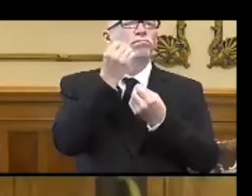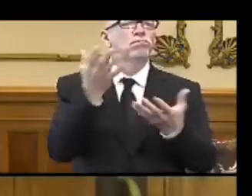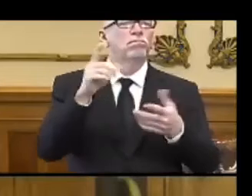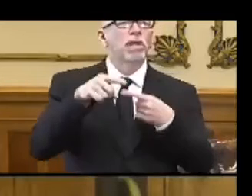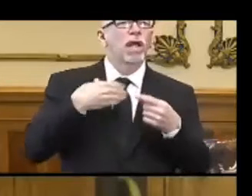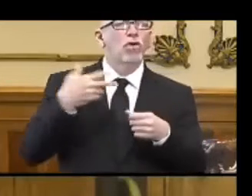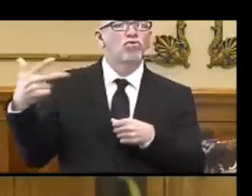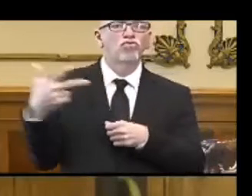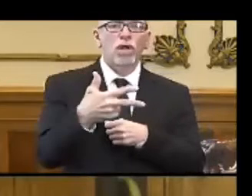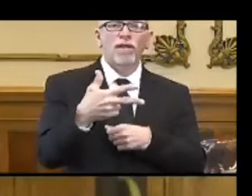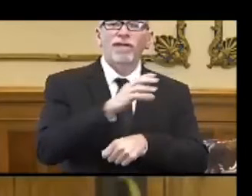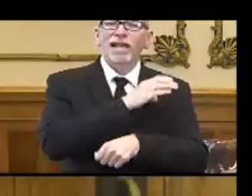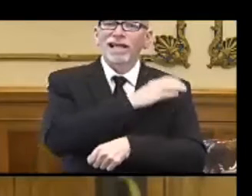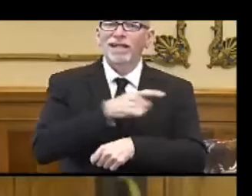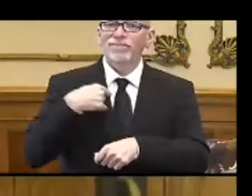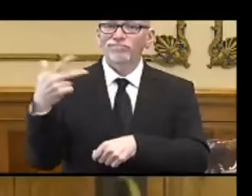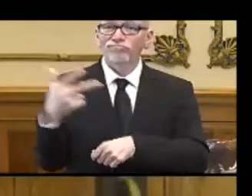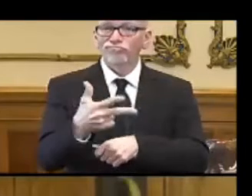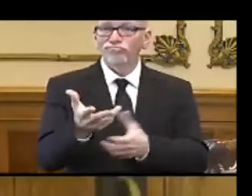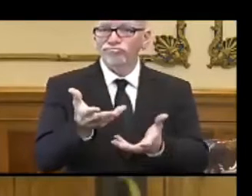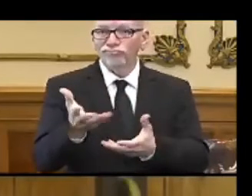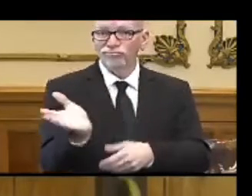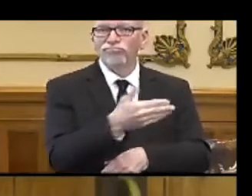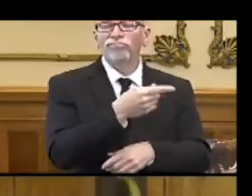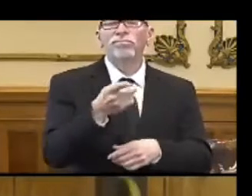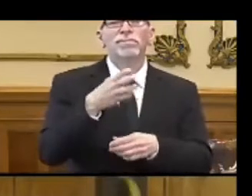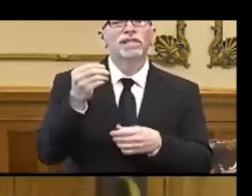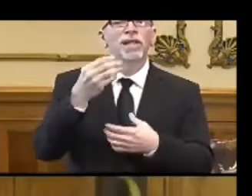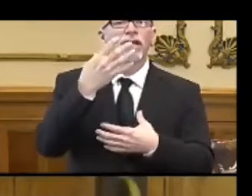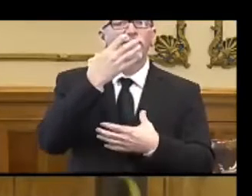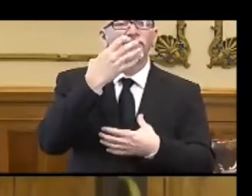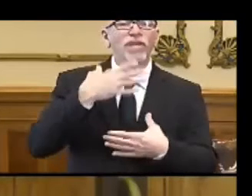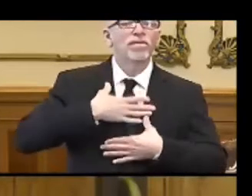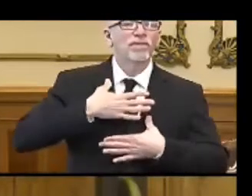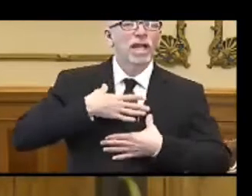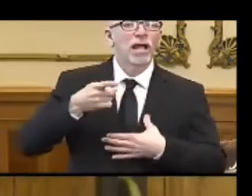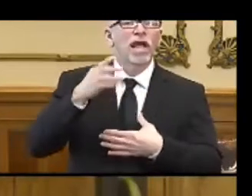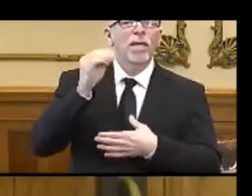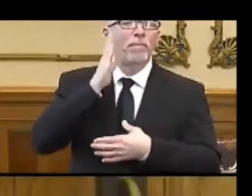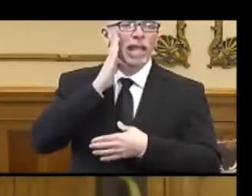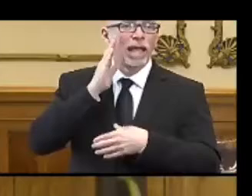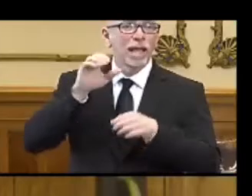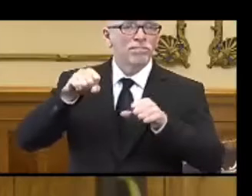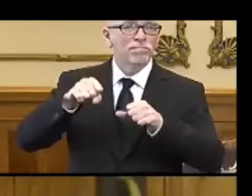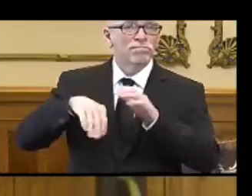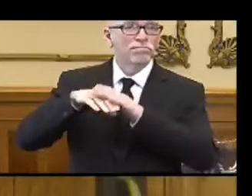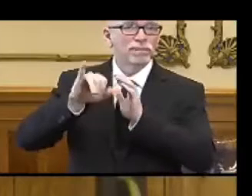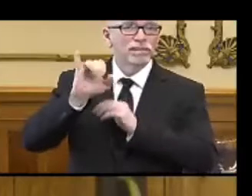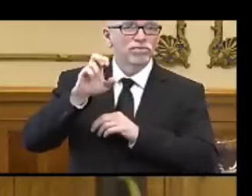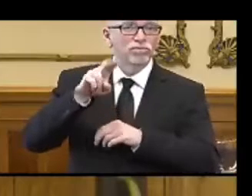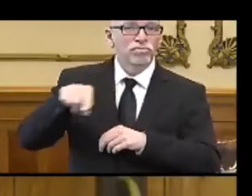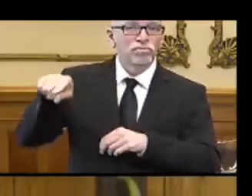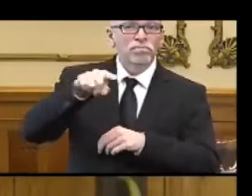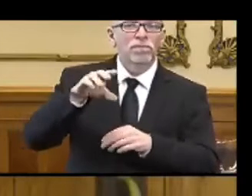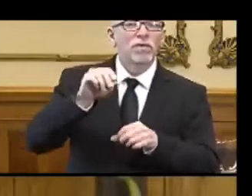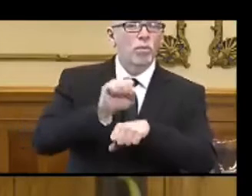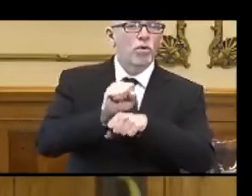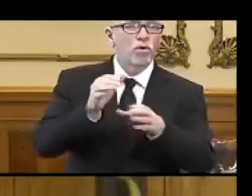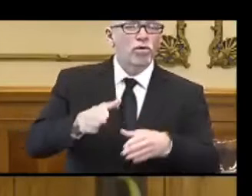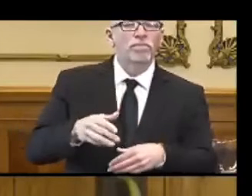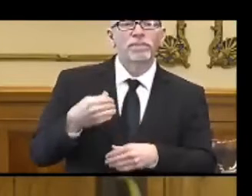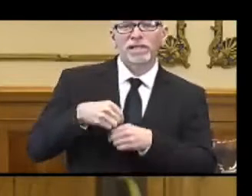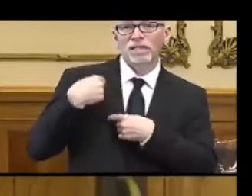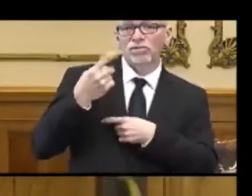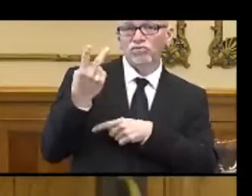drive-through clinics and our ventilator and ICU bed capacity and the volunteer healthcare workforce. In 2 days, we tested more than